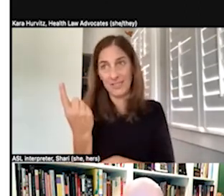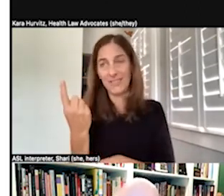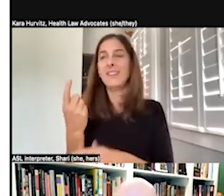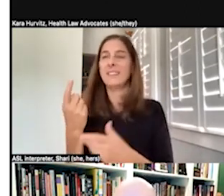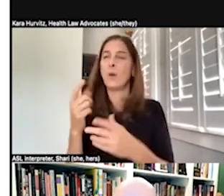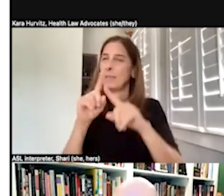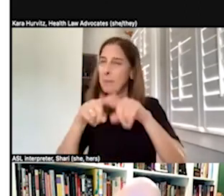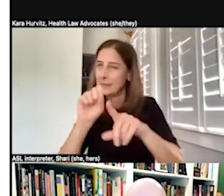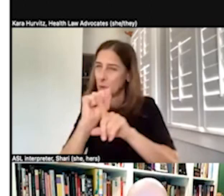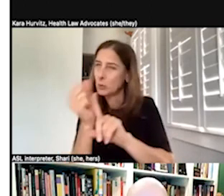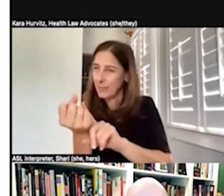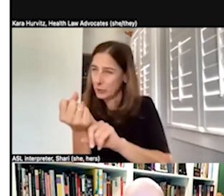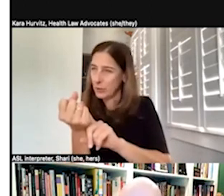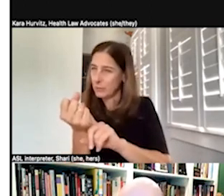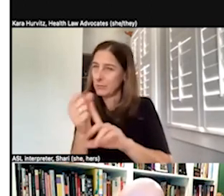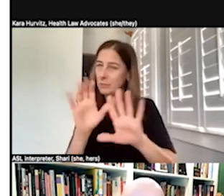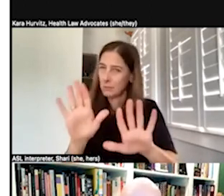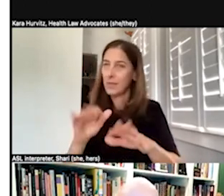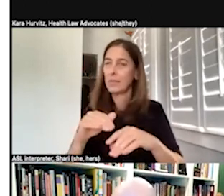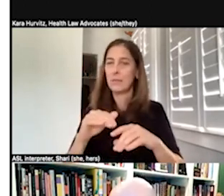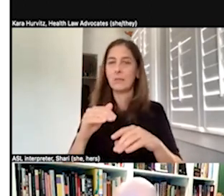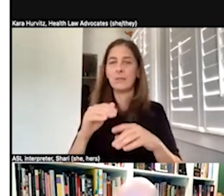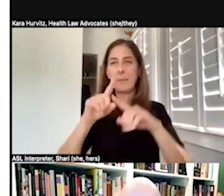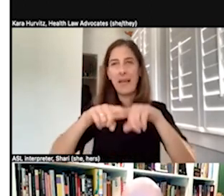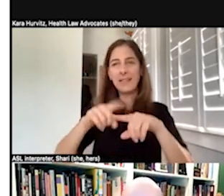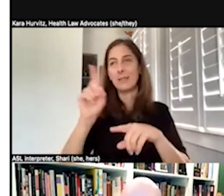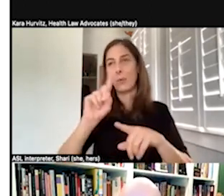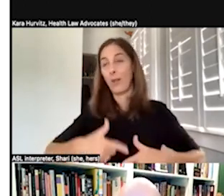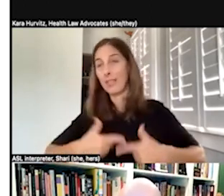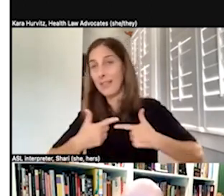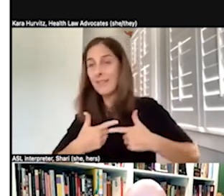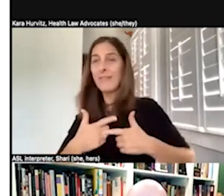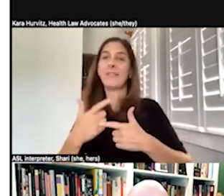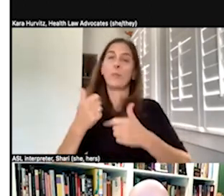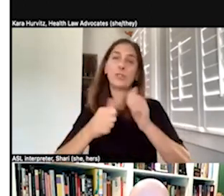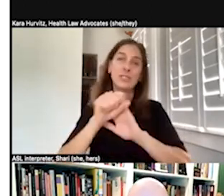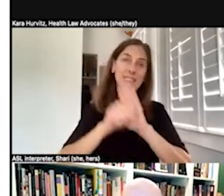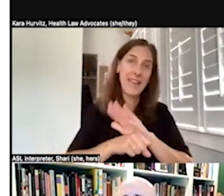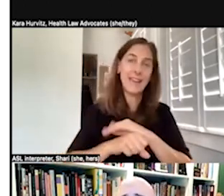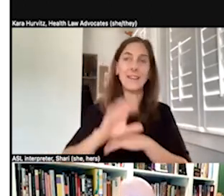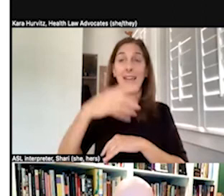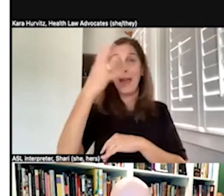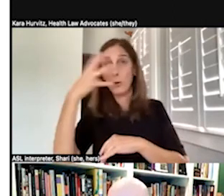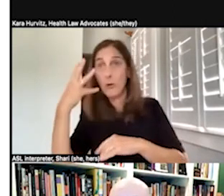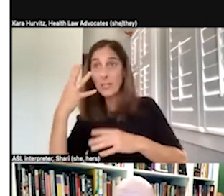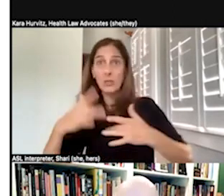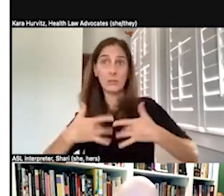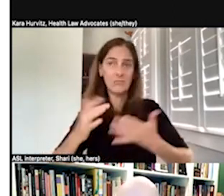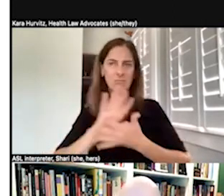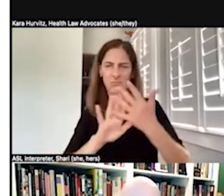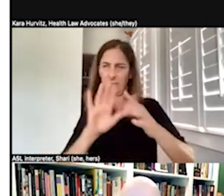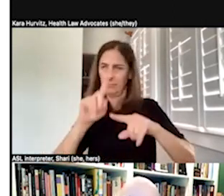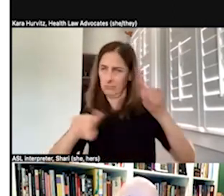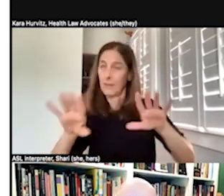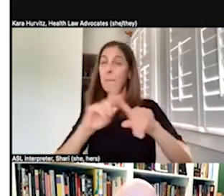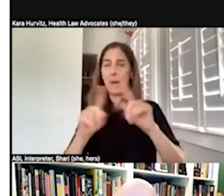people. So that can change based on access, age, state, immigration status, etc. Beyond some of the basics of these